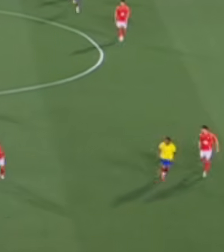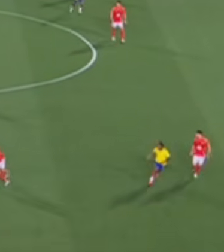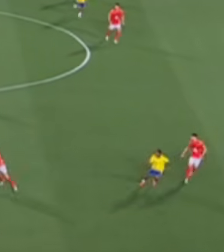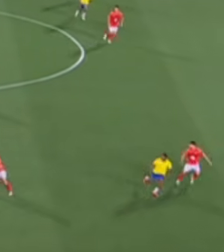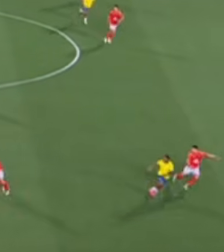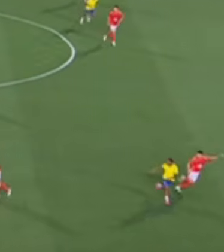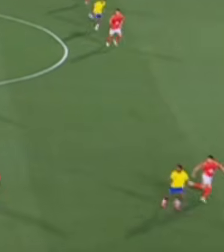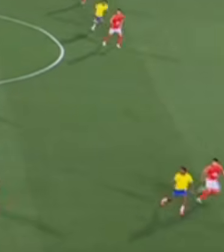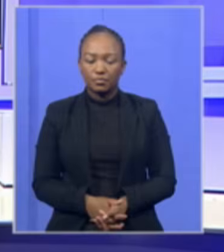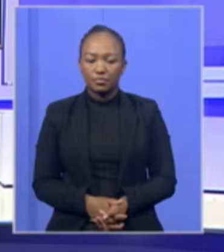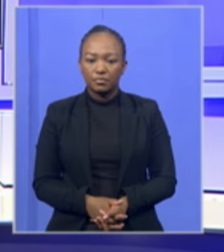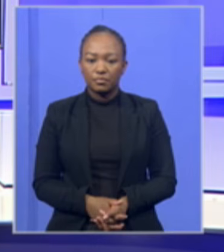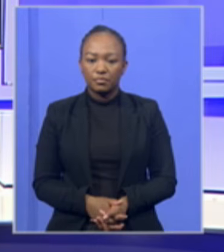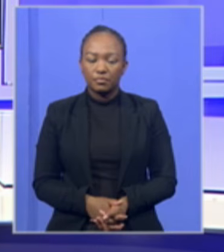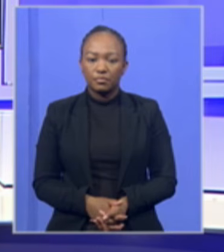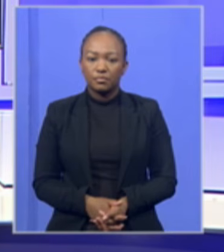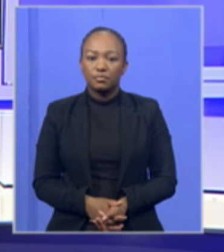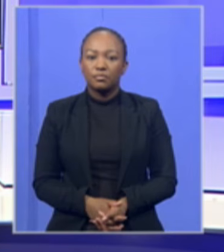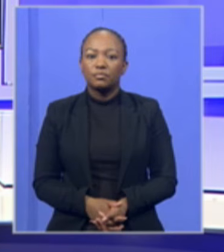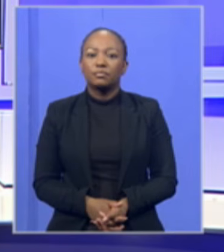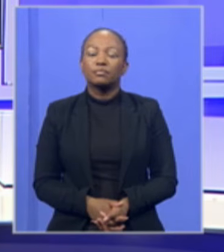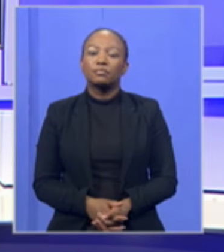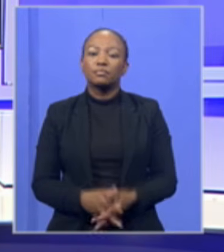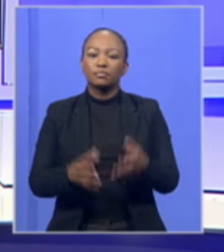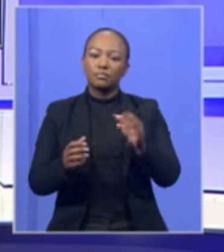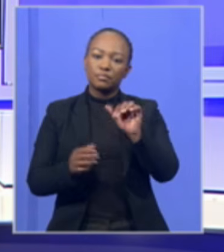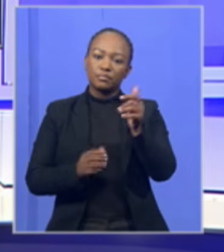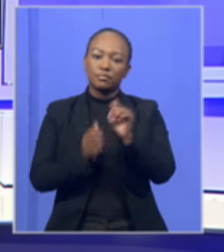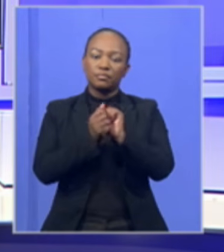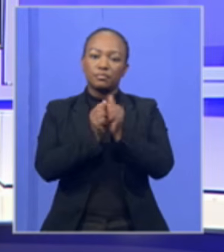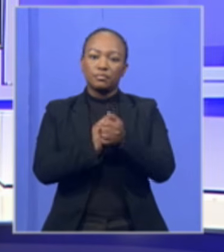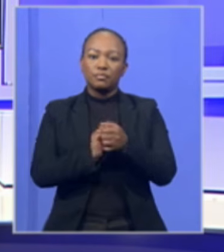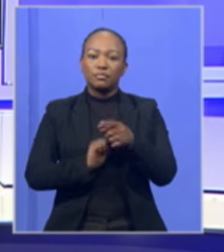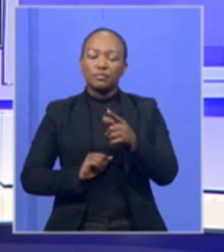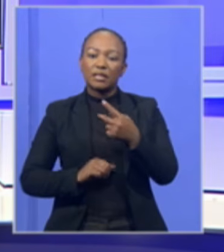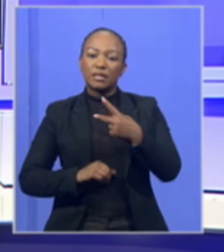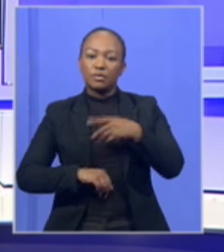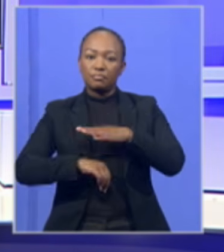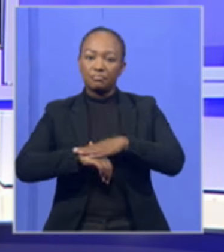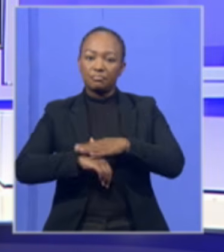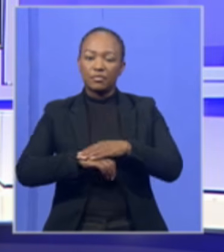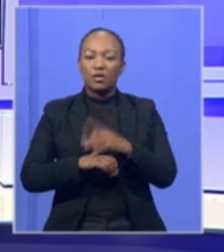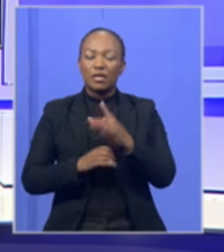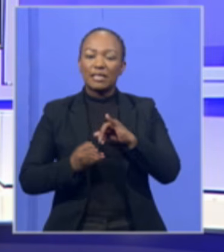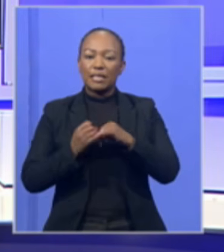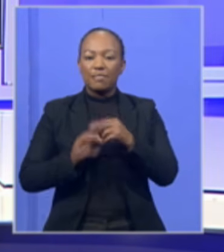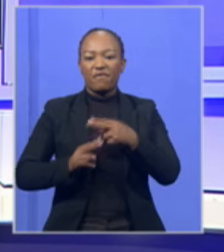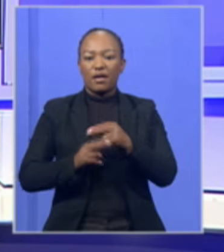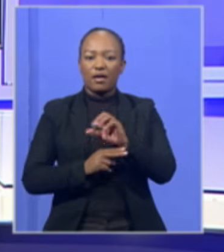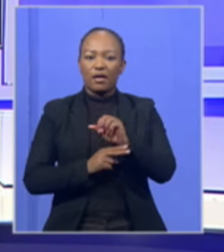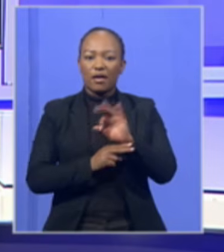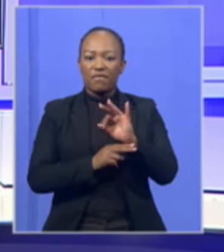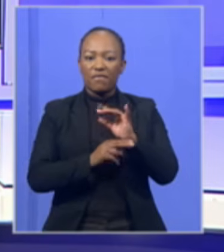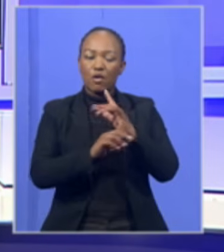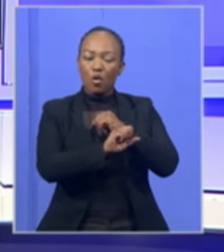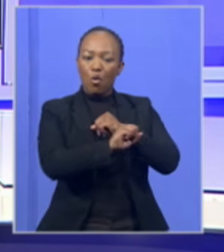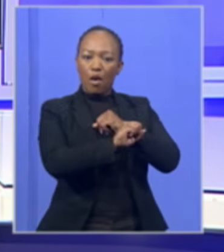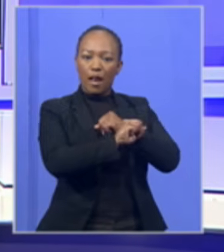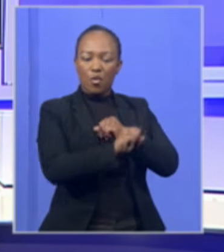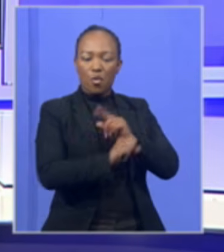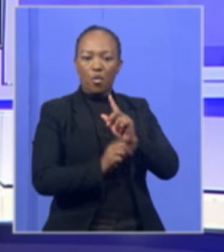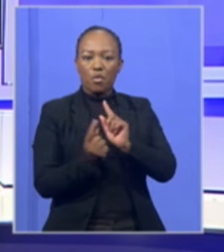Lucas Ribeiro ngoku zabakhona Mo motshamekong o mongwe wa legato la bobedi la sekamakgaolakgang wa CAF Orlando Pirates e tlile